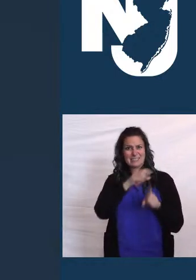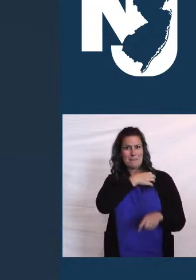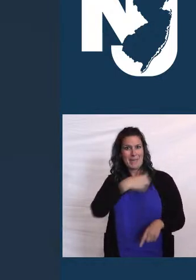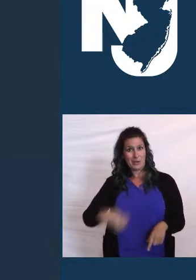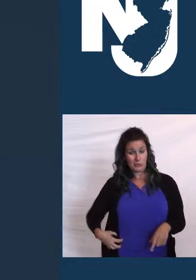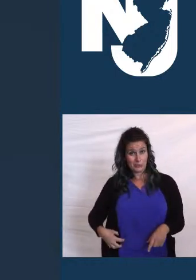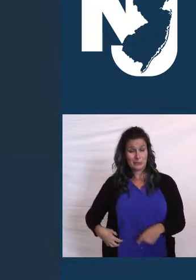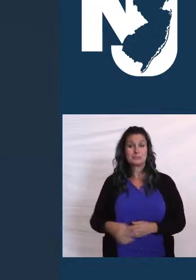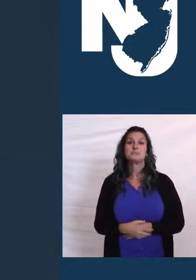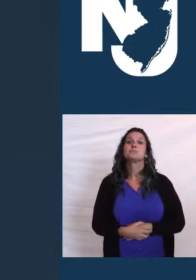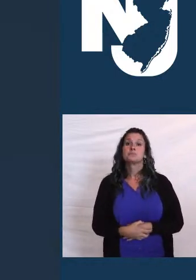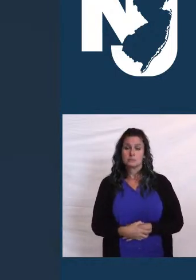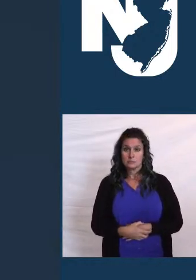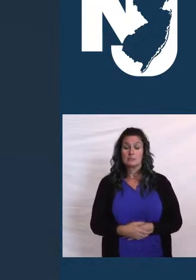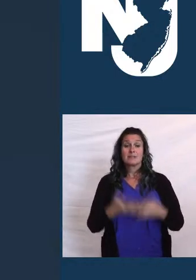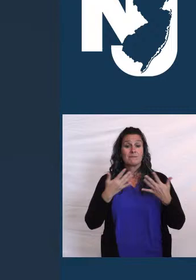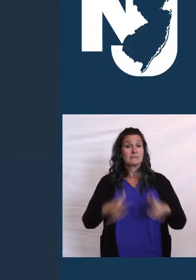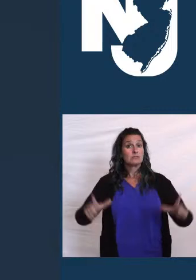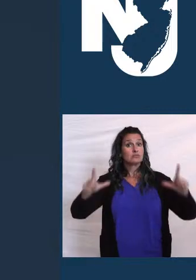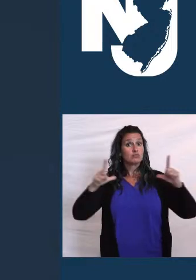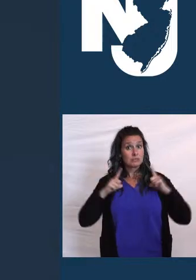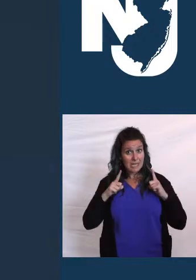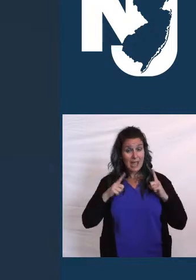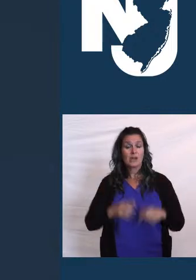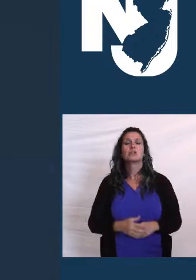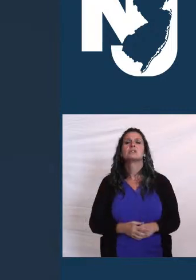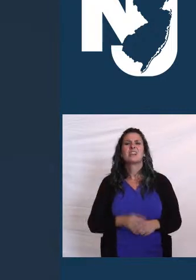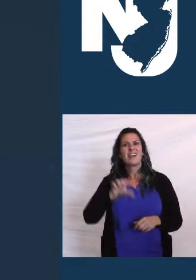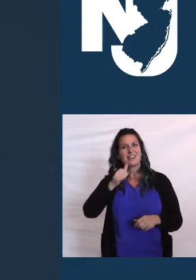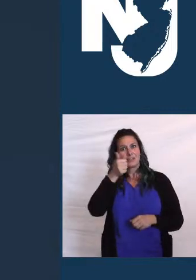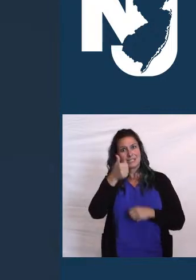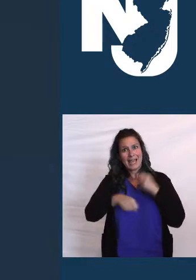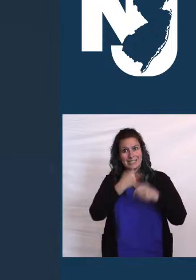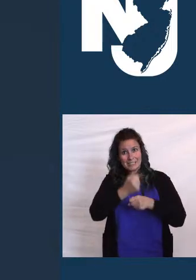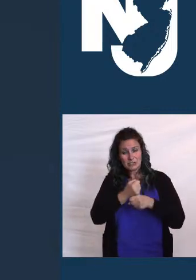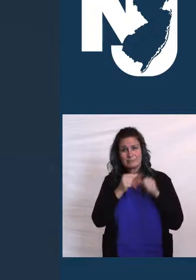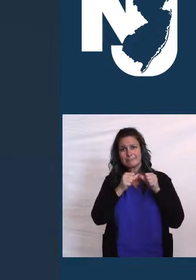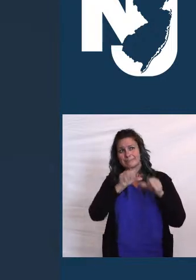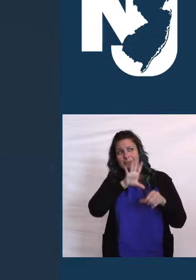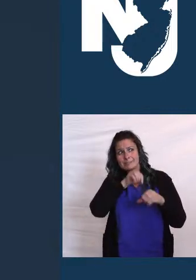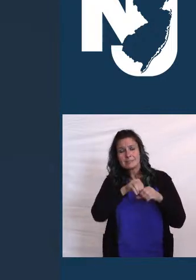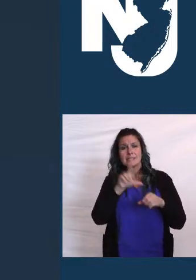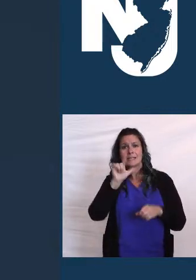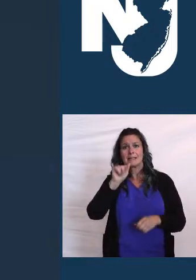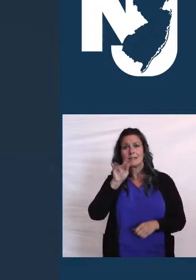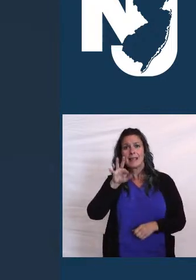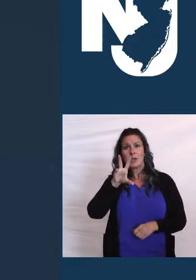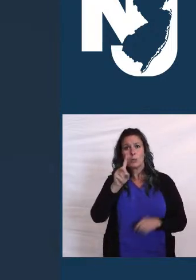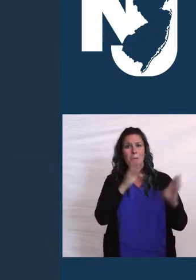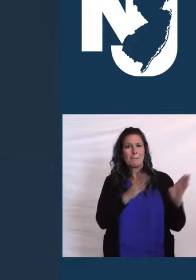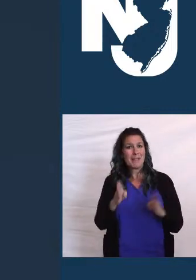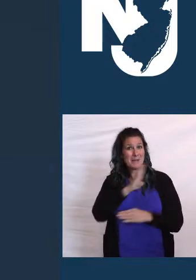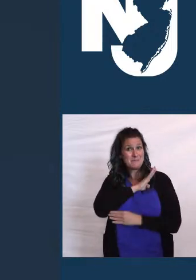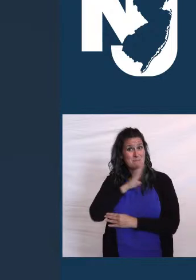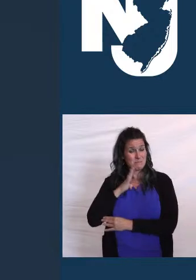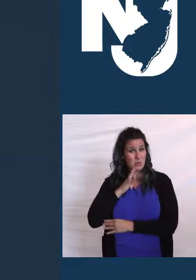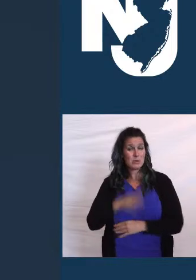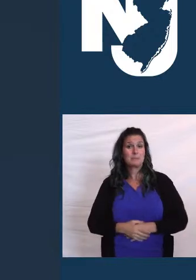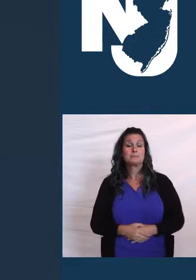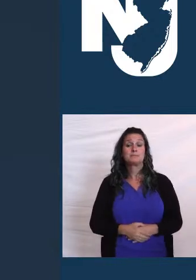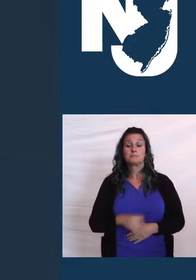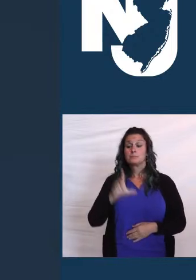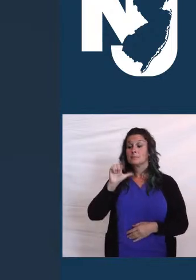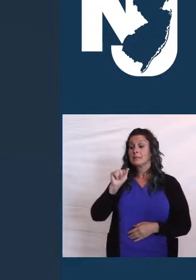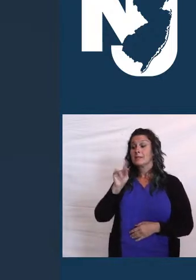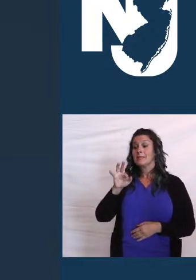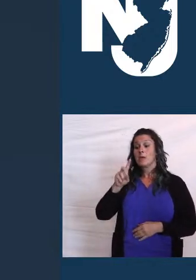mayor. Even after his retirement, he spent another 10 years as a member of the Lakewood Planning Board. When Lakewood built its new